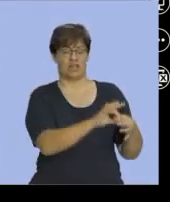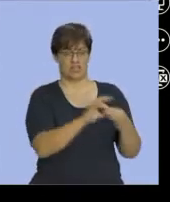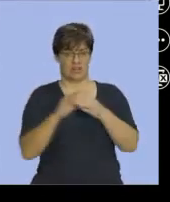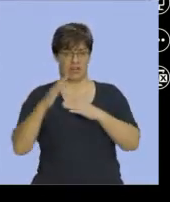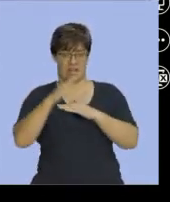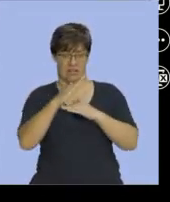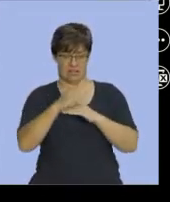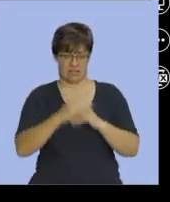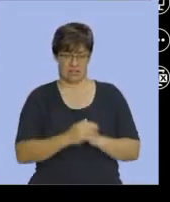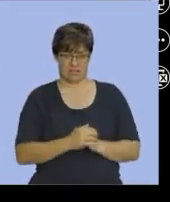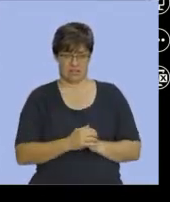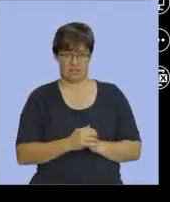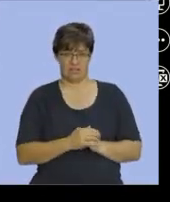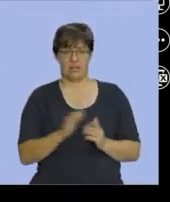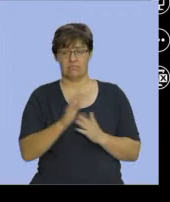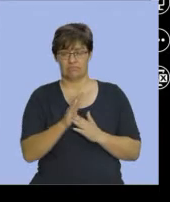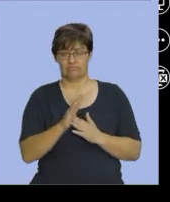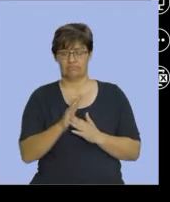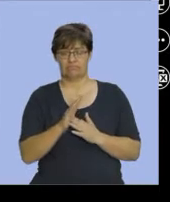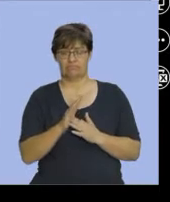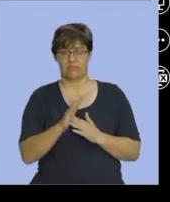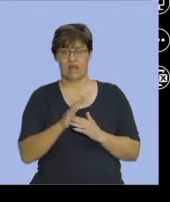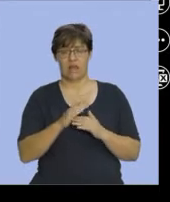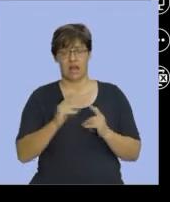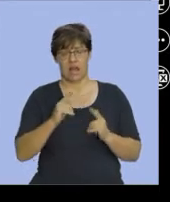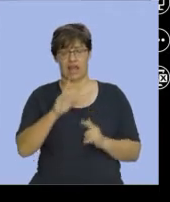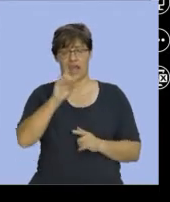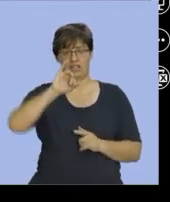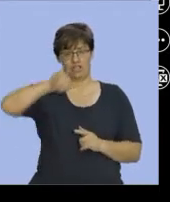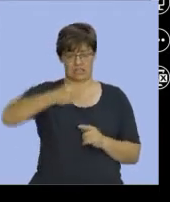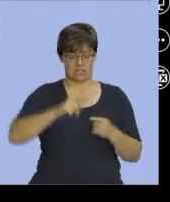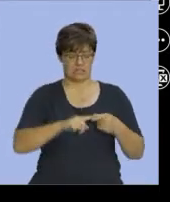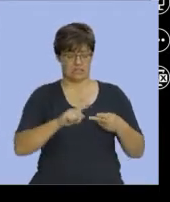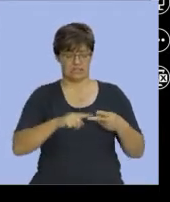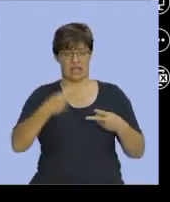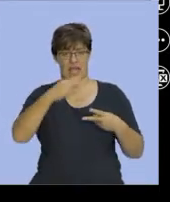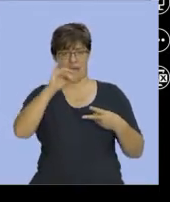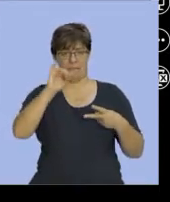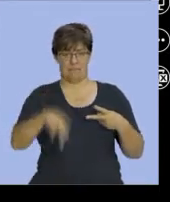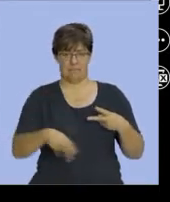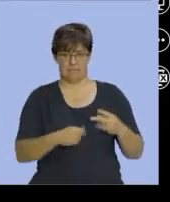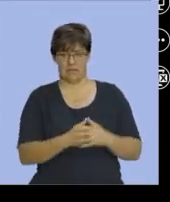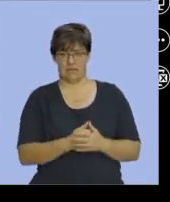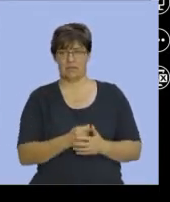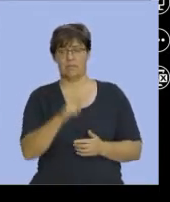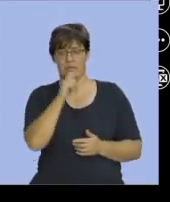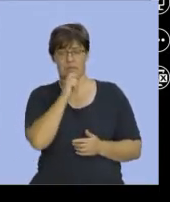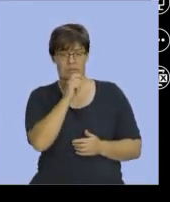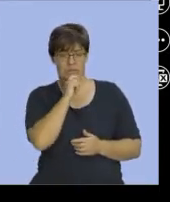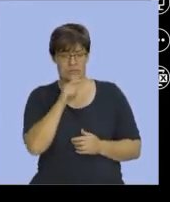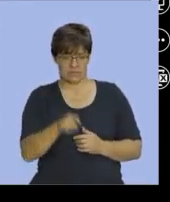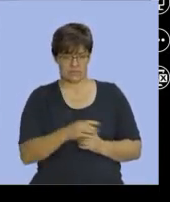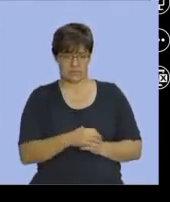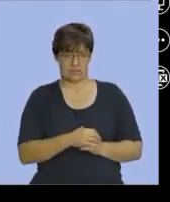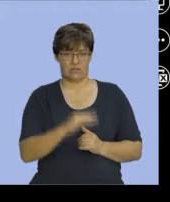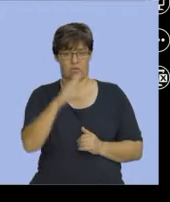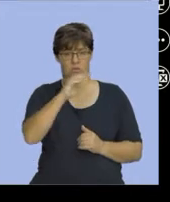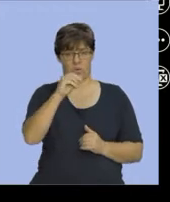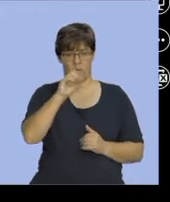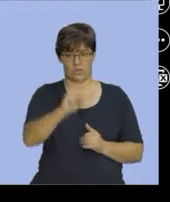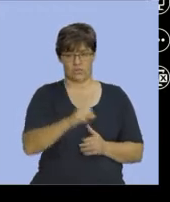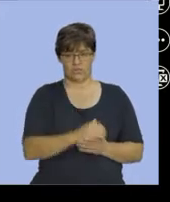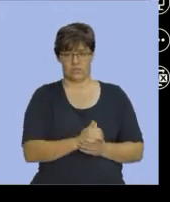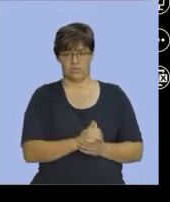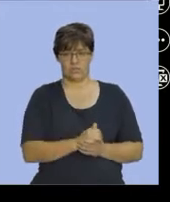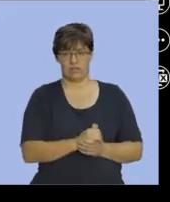in relation to the angle. This is adjacent and this is hypotenuse, so it means I'm going to therefore